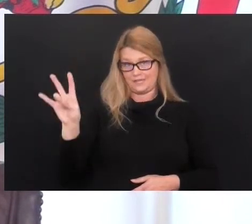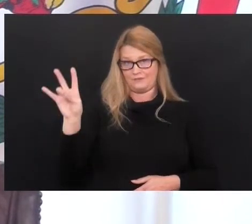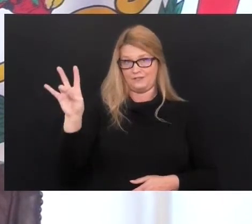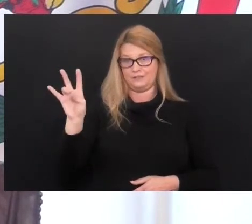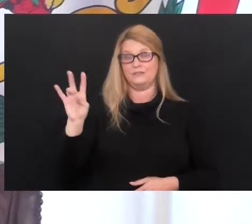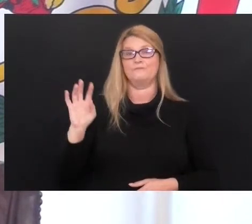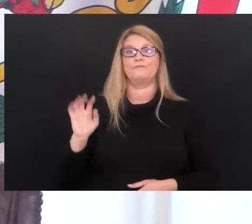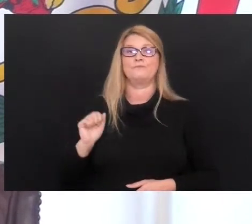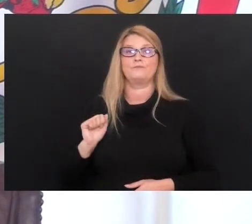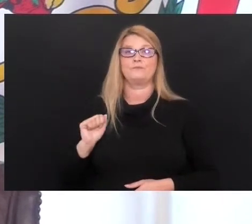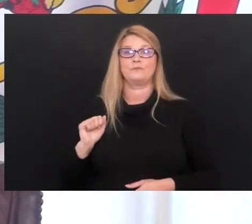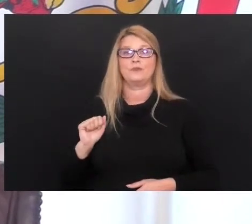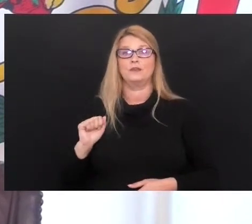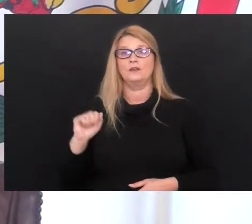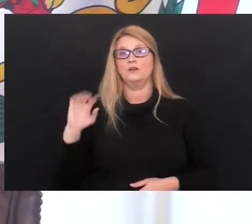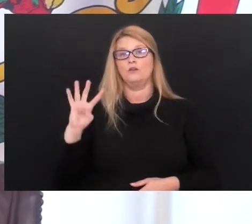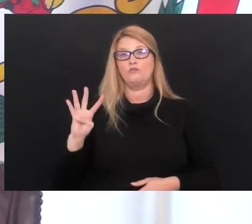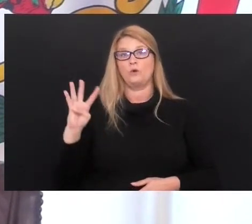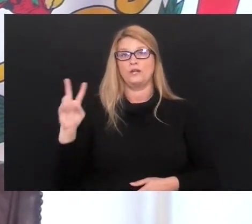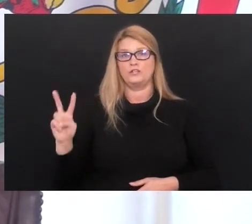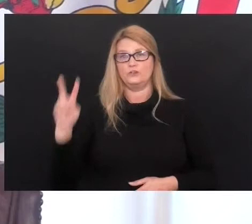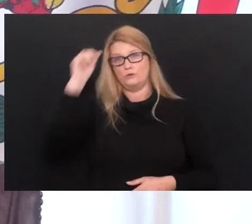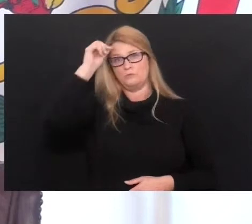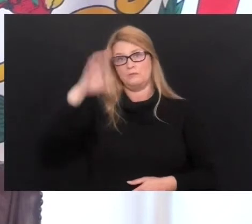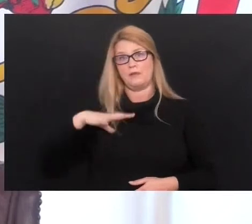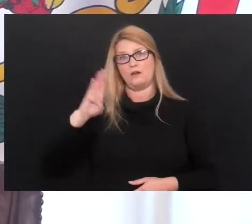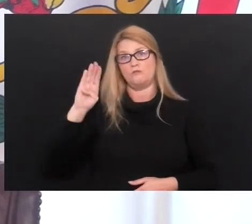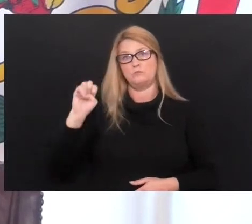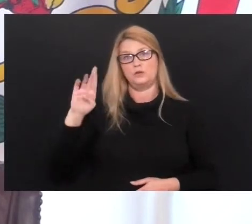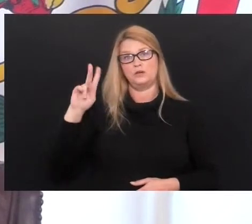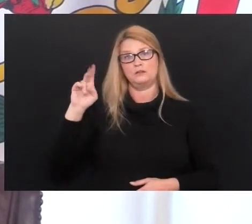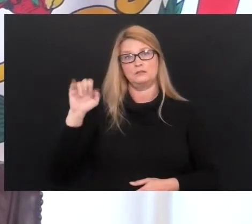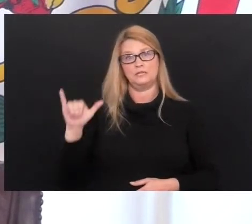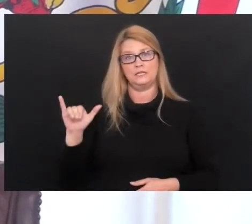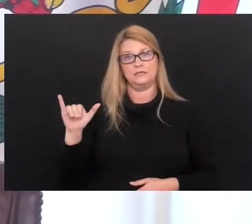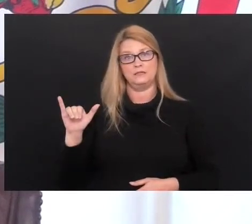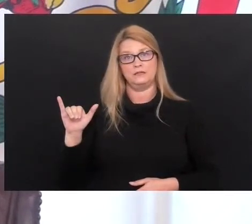2447th death is a 42-year-old male from Berkeley County.